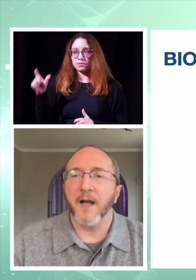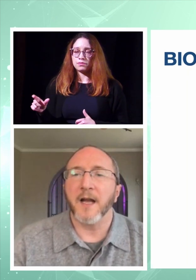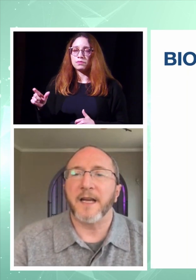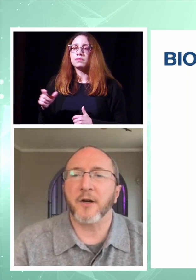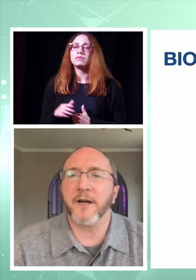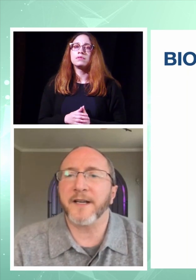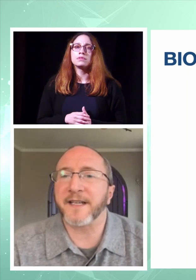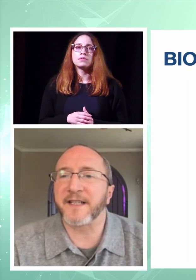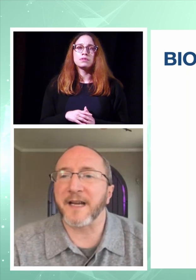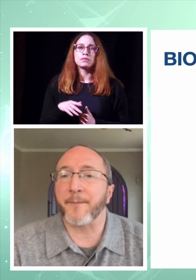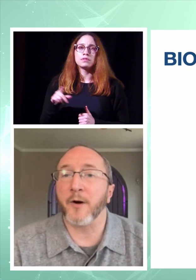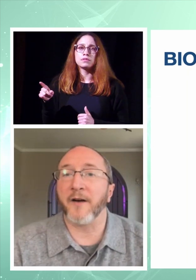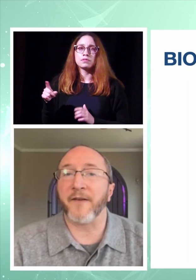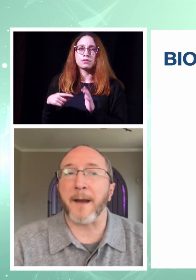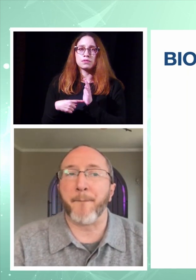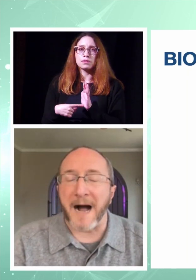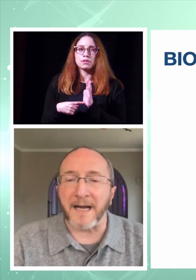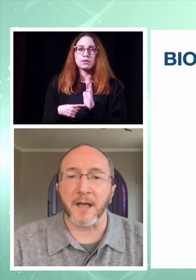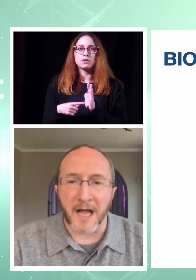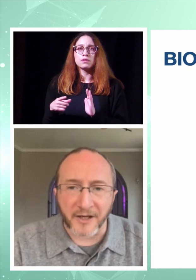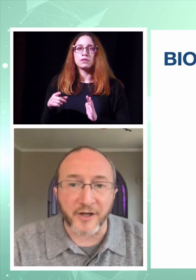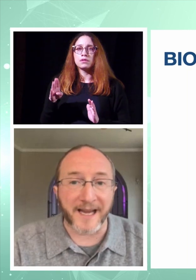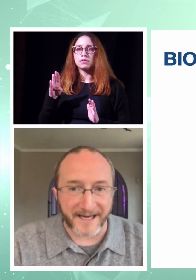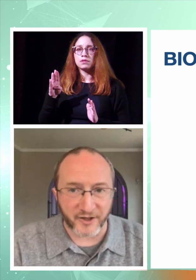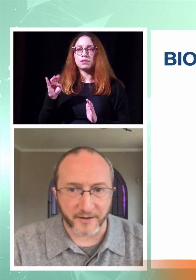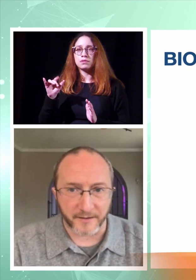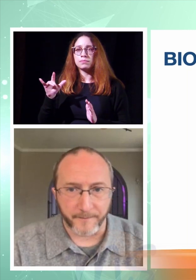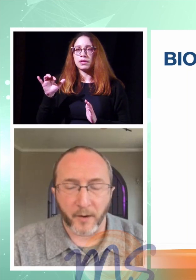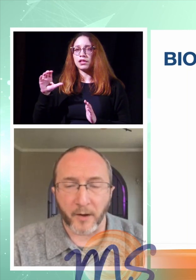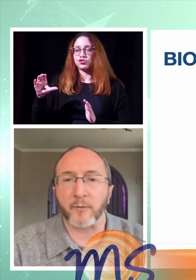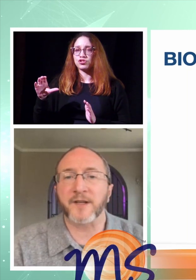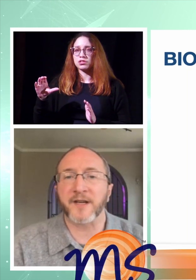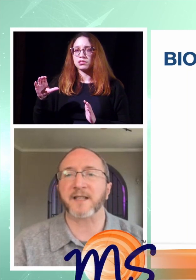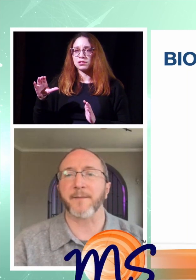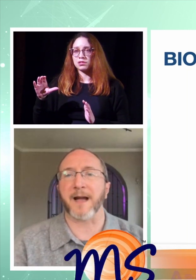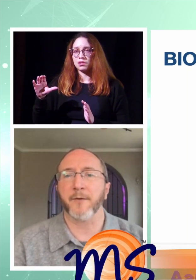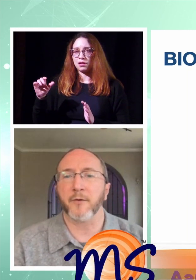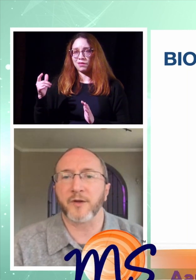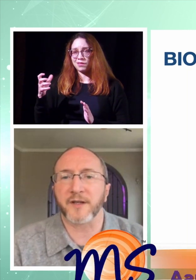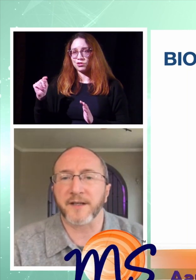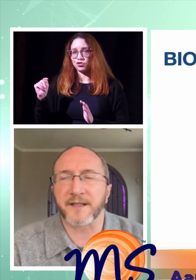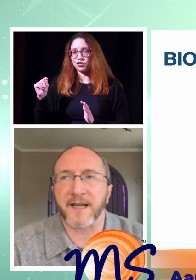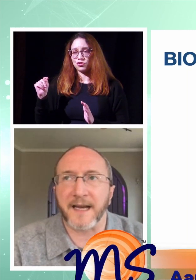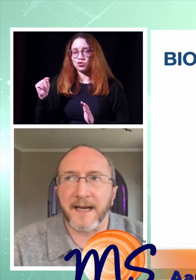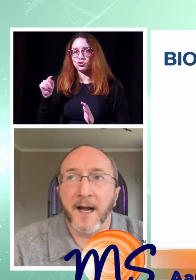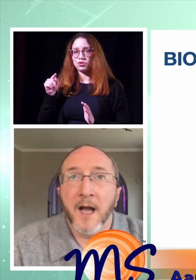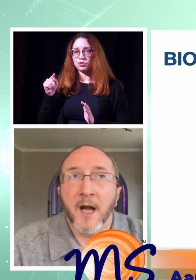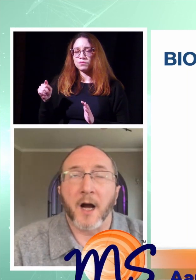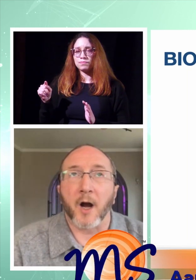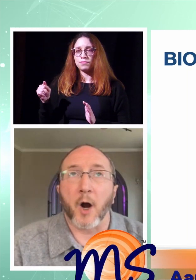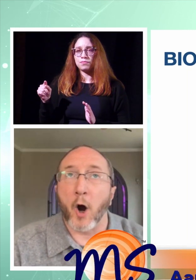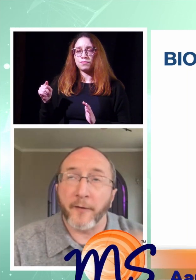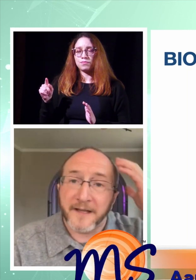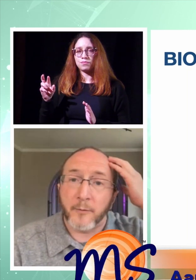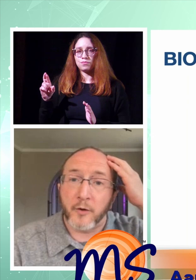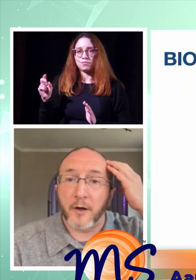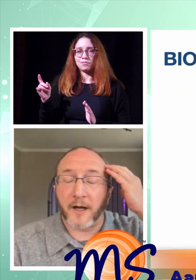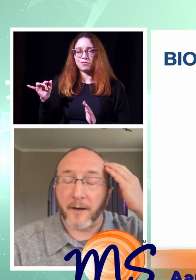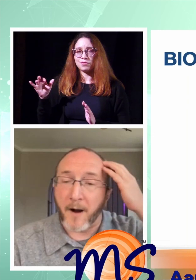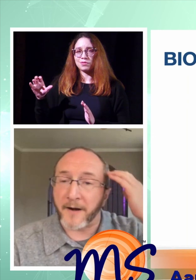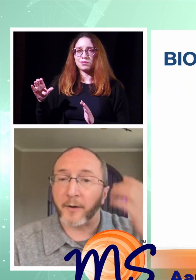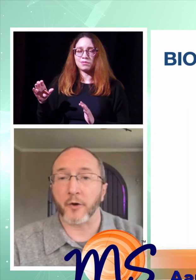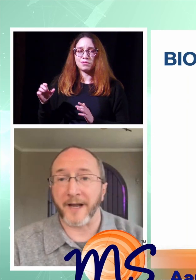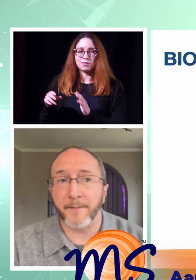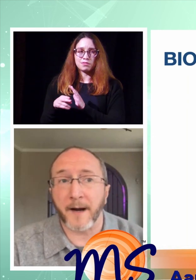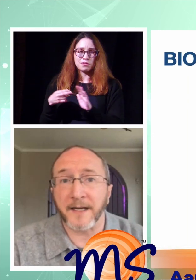side, here is an example of a biologic agent. All right, rituximab, which is a